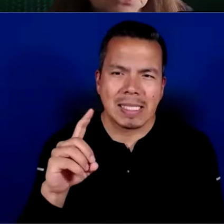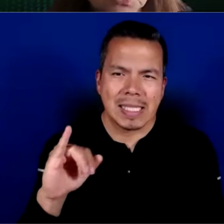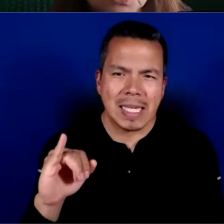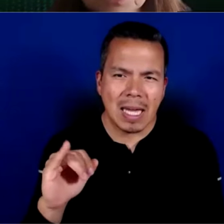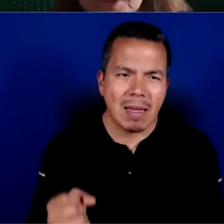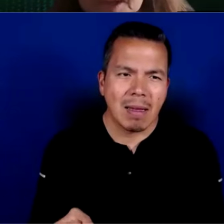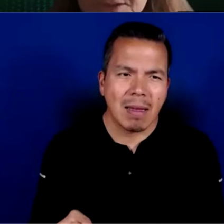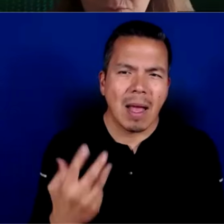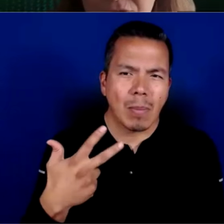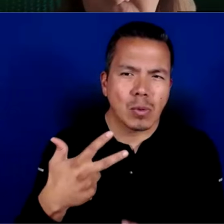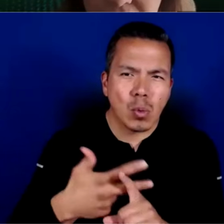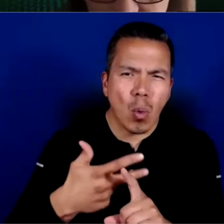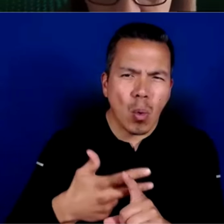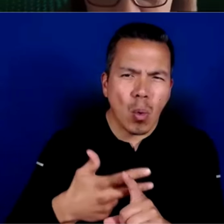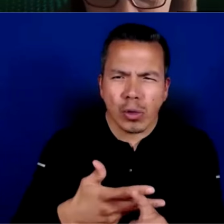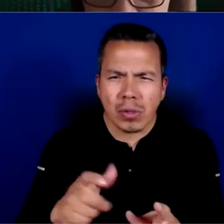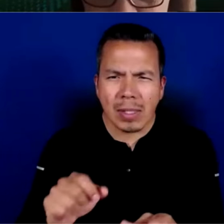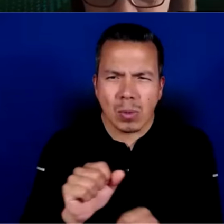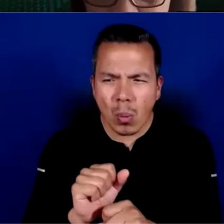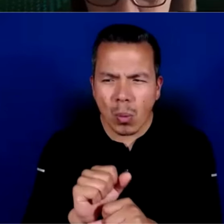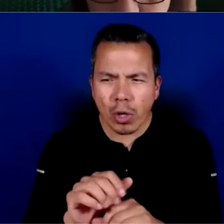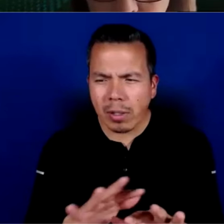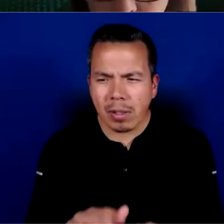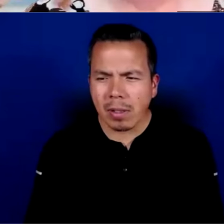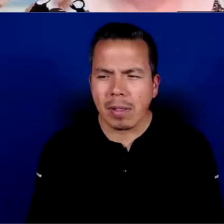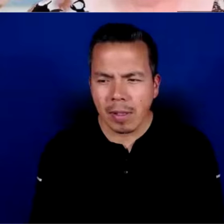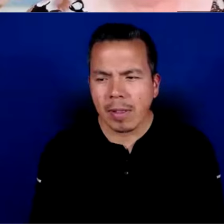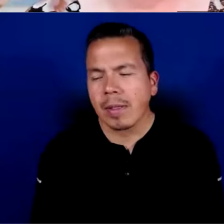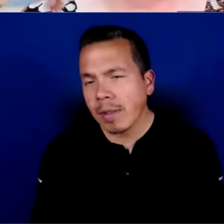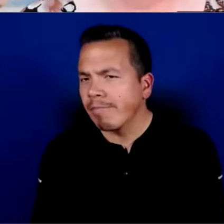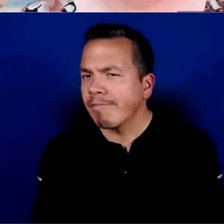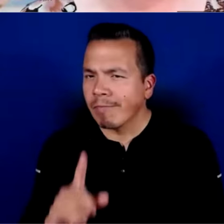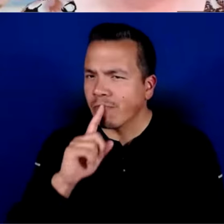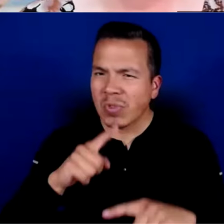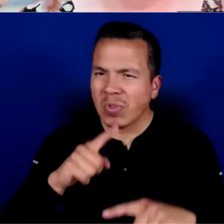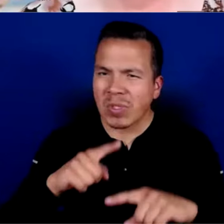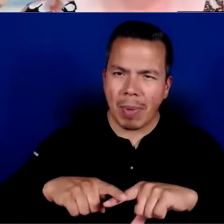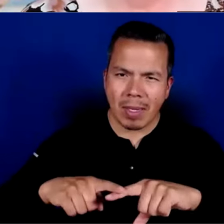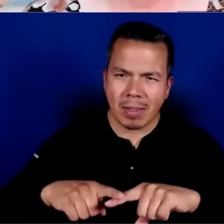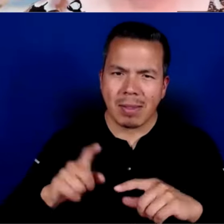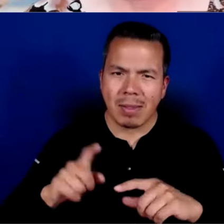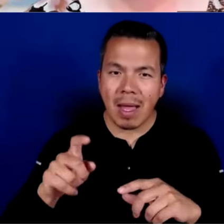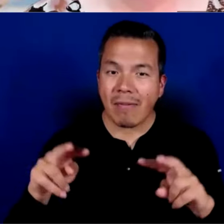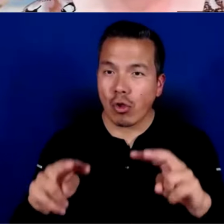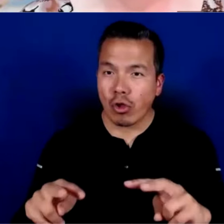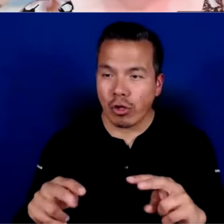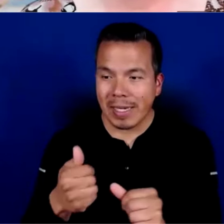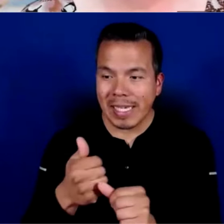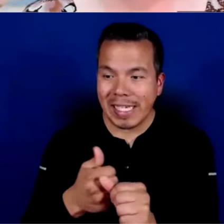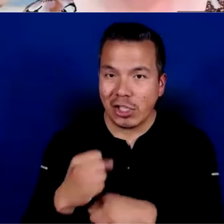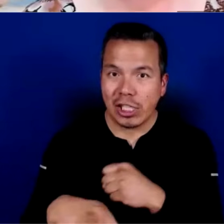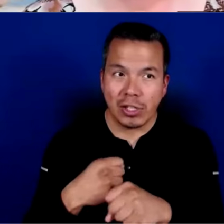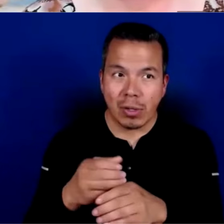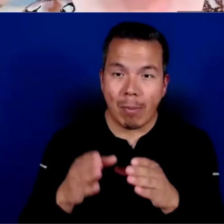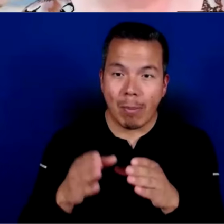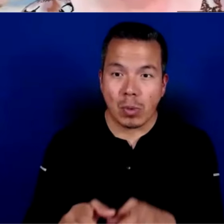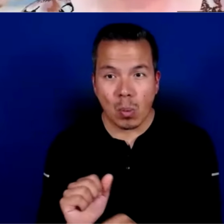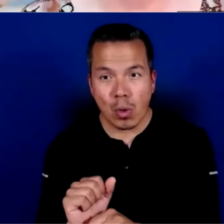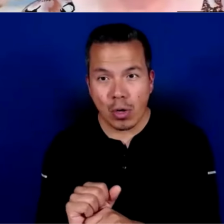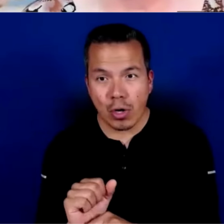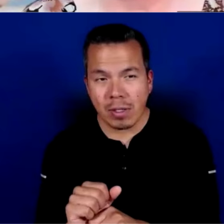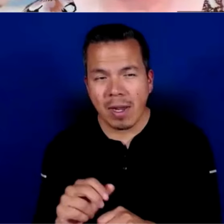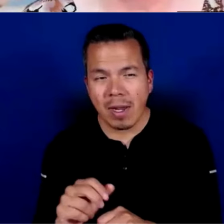how many quarters have you had to work and all that sort of stuff? It depends. So you have to look at each year that the person worked, and you have to look at how